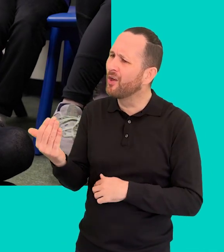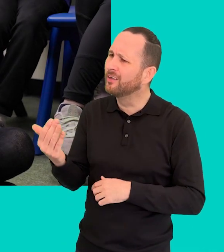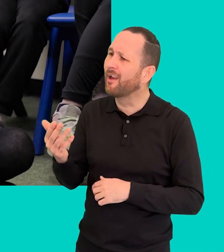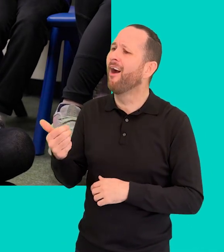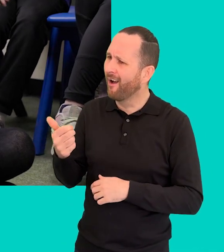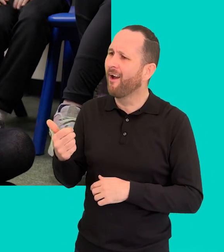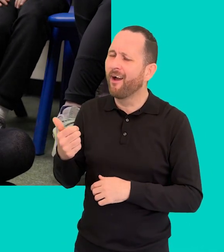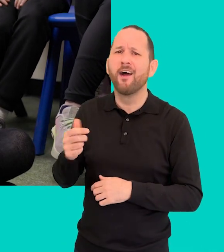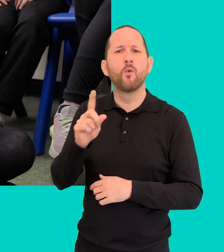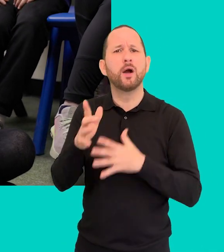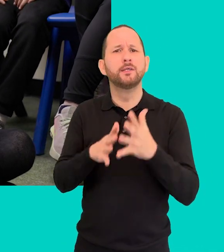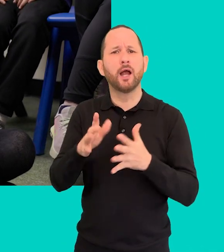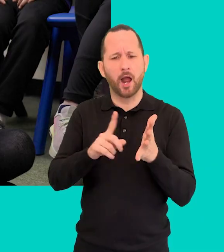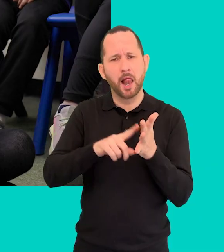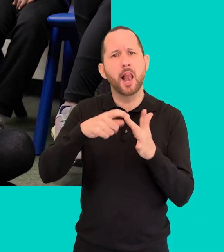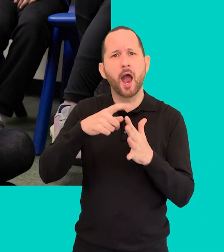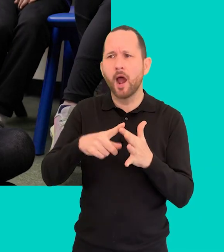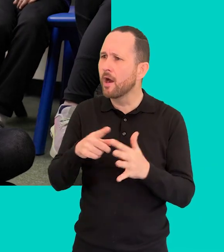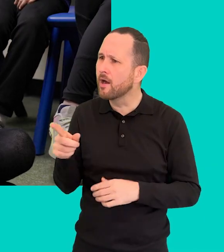animals, show me like,